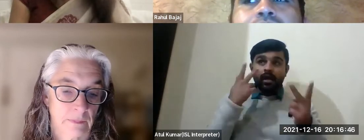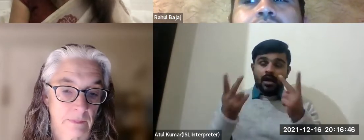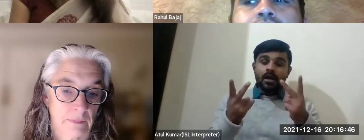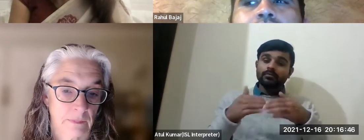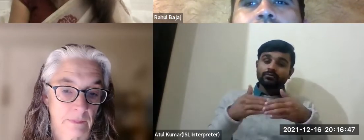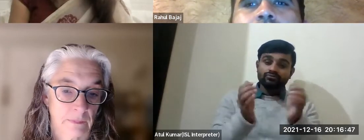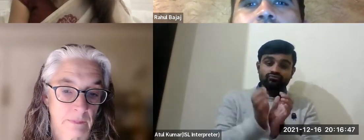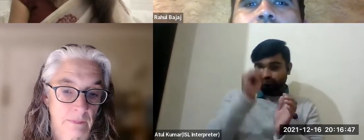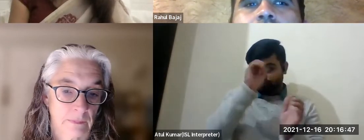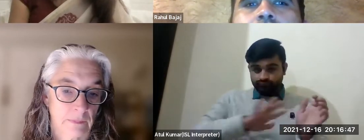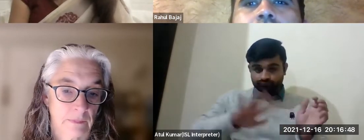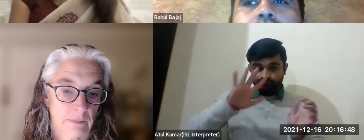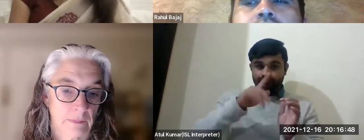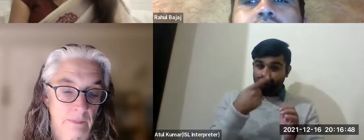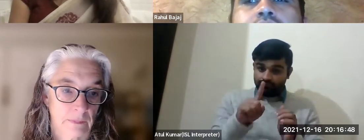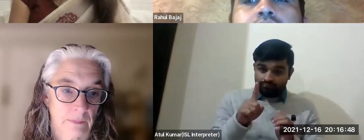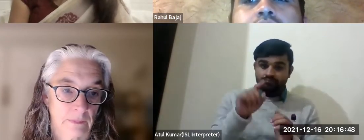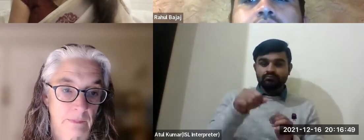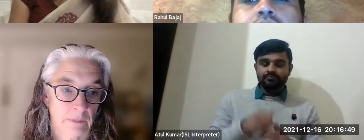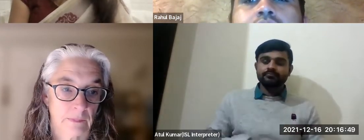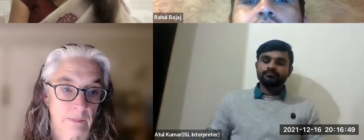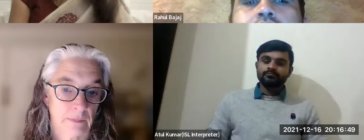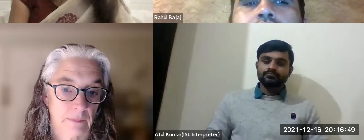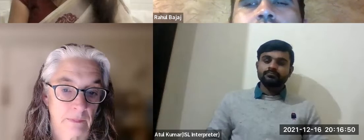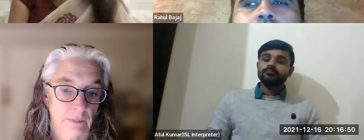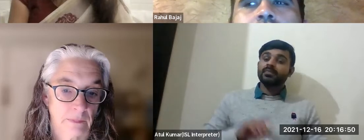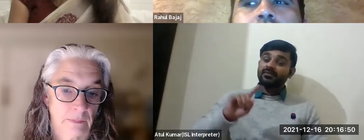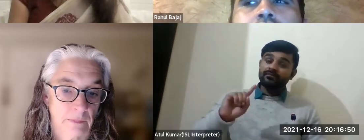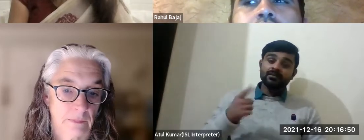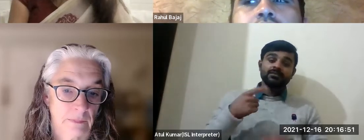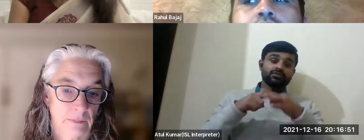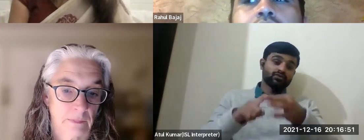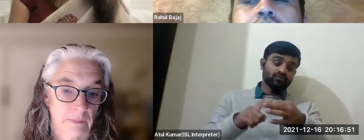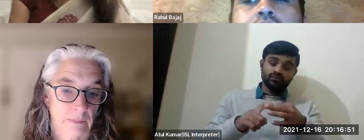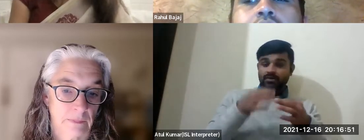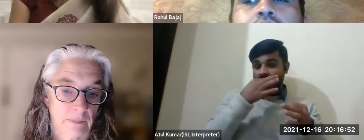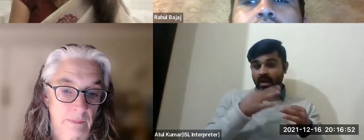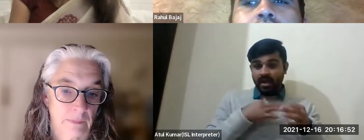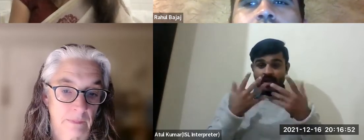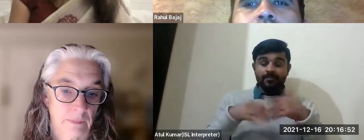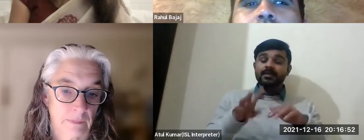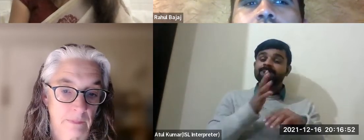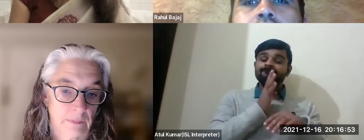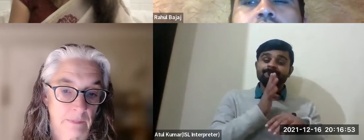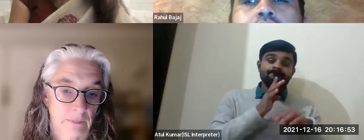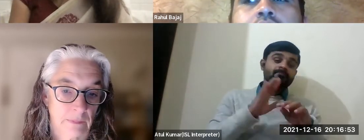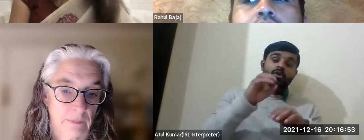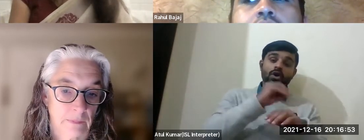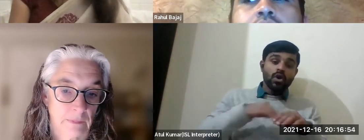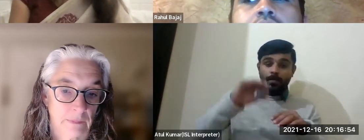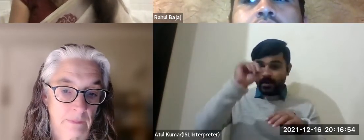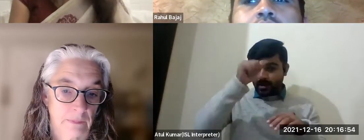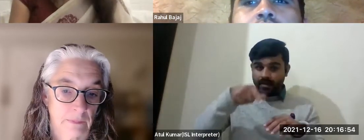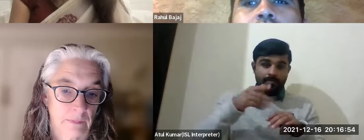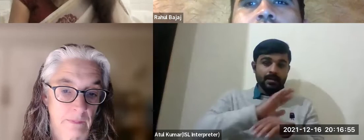majority in India, right? Yeah. And so the first question we get asked whenever we speak to organizations in India is, we